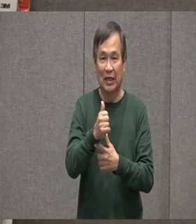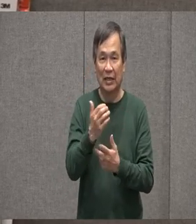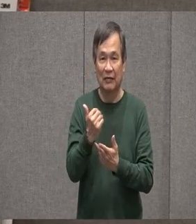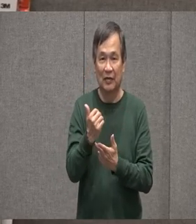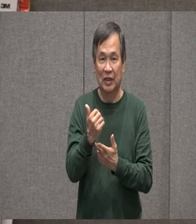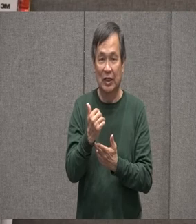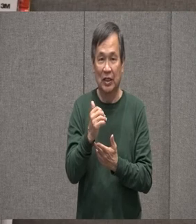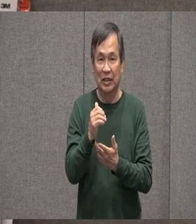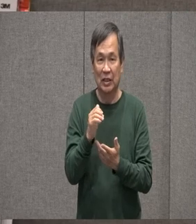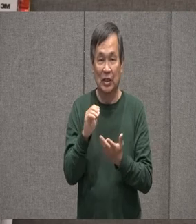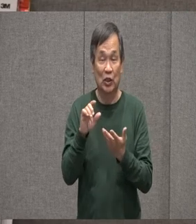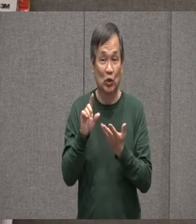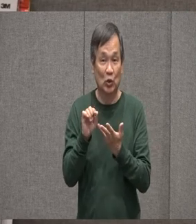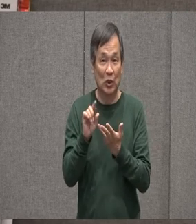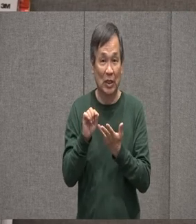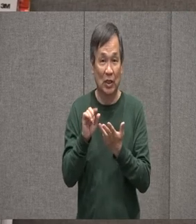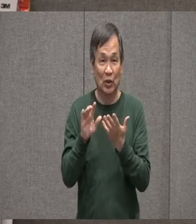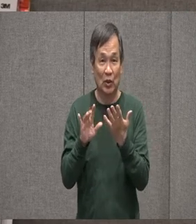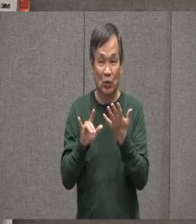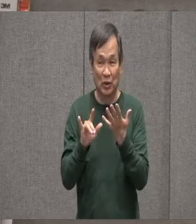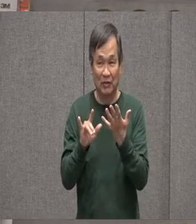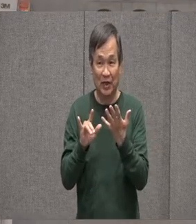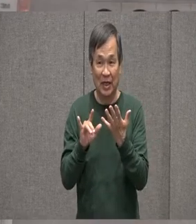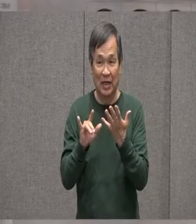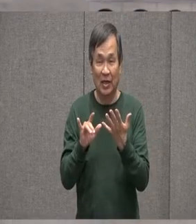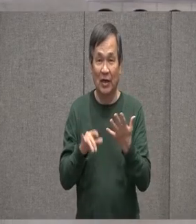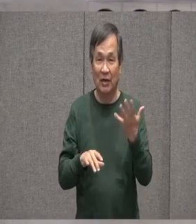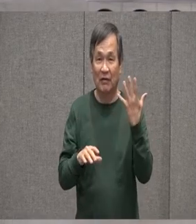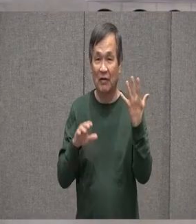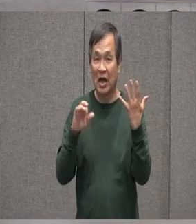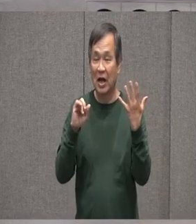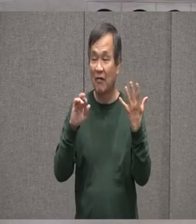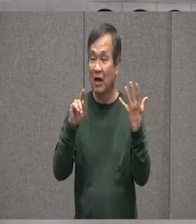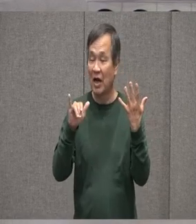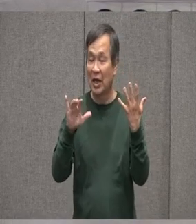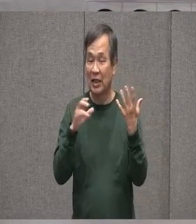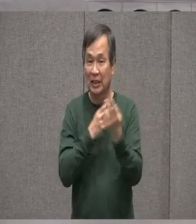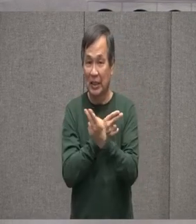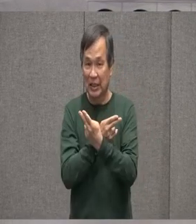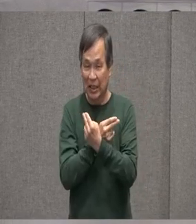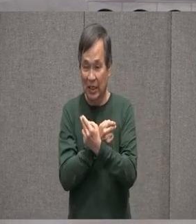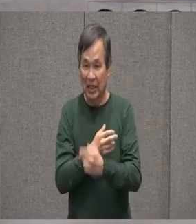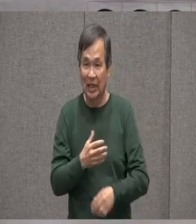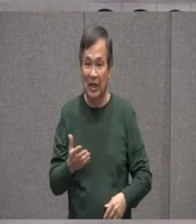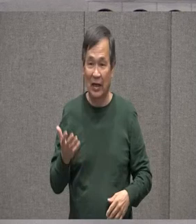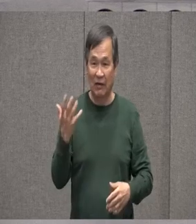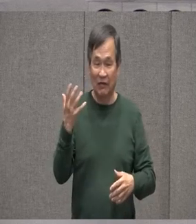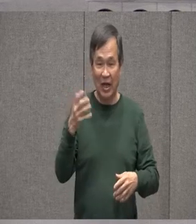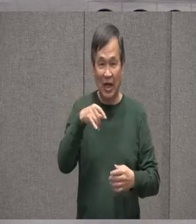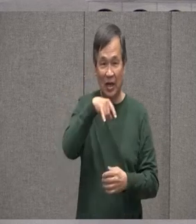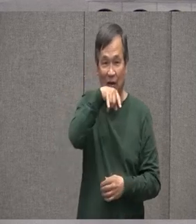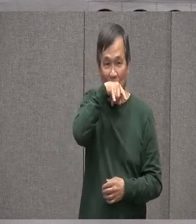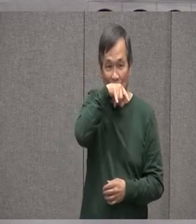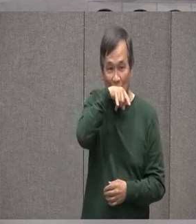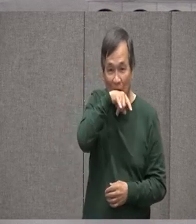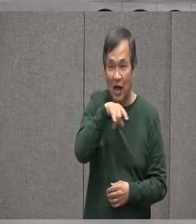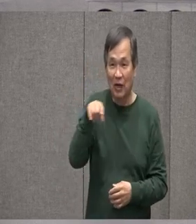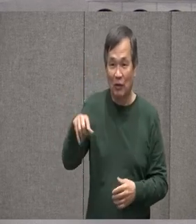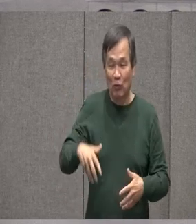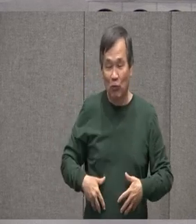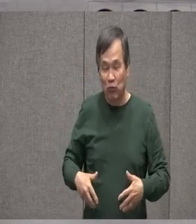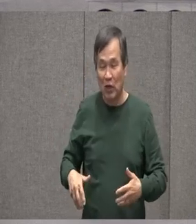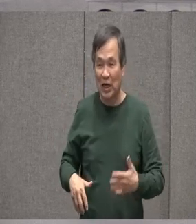20, 25. Five Arctic hares whose ears dip and dive, five fat walrus with tusks sharp and